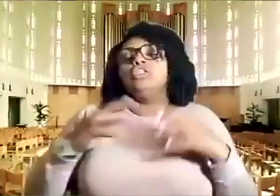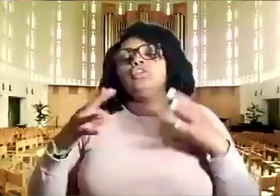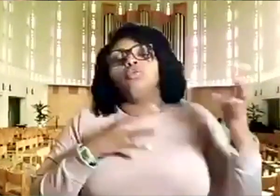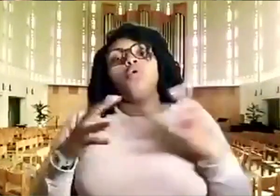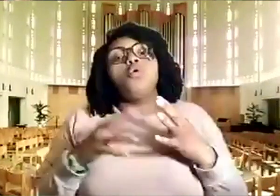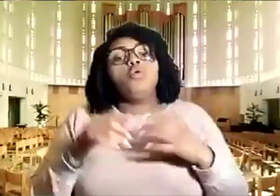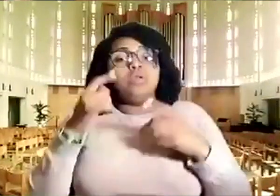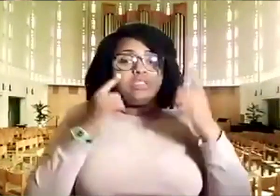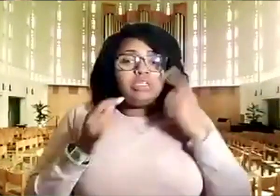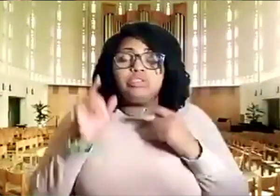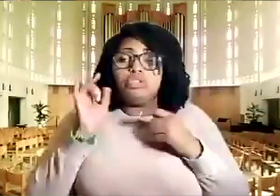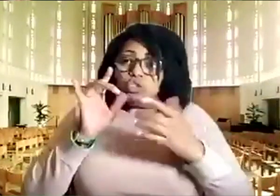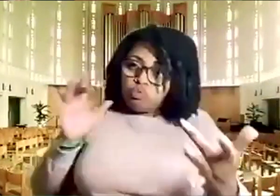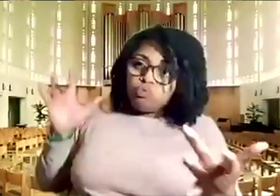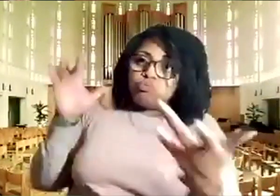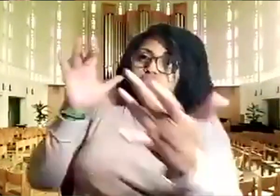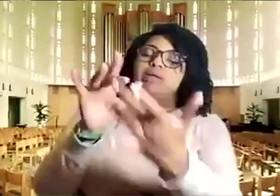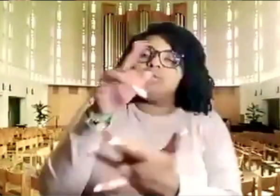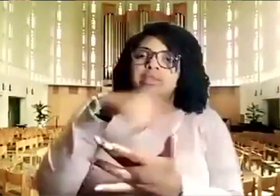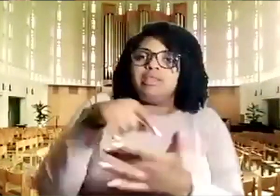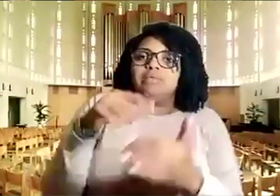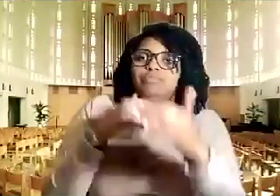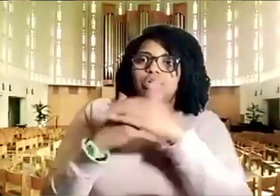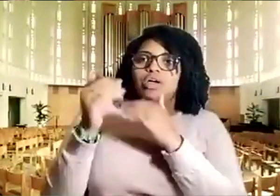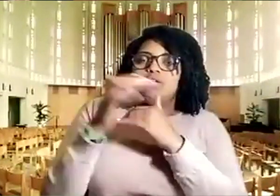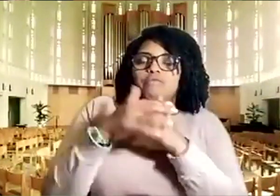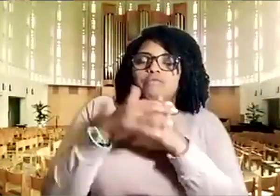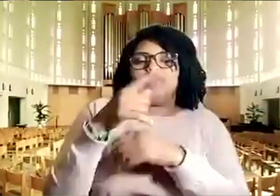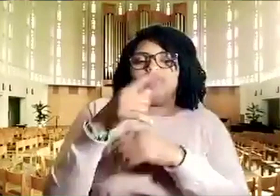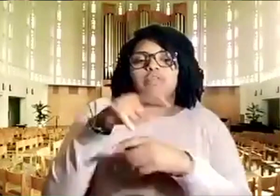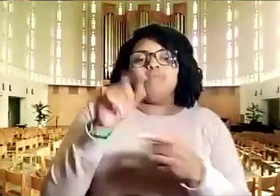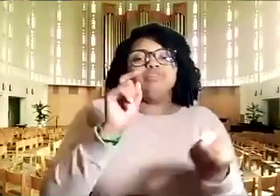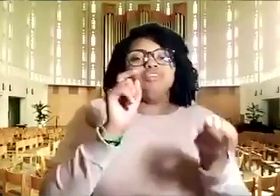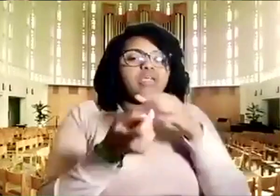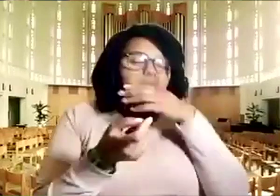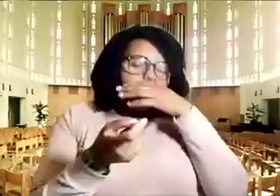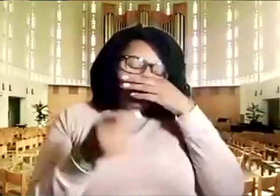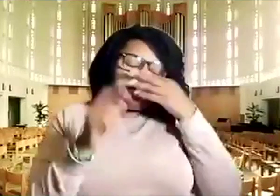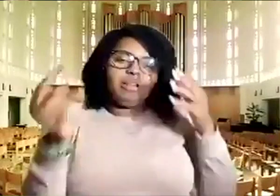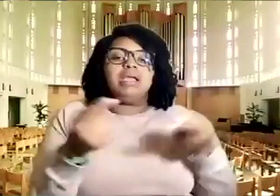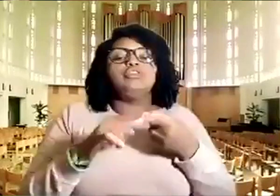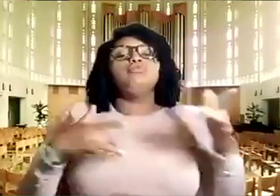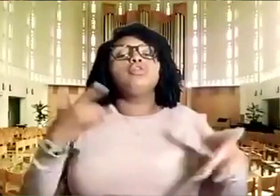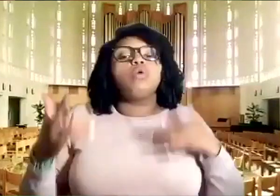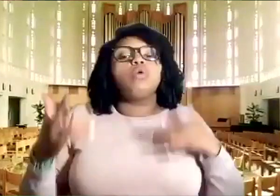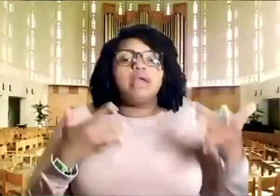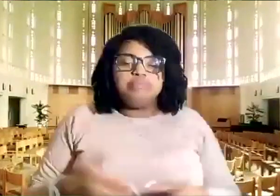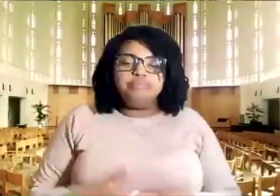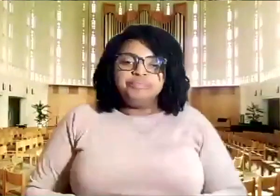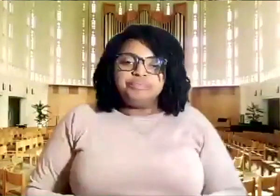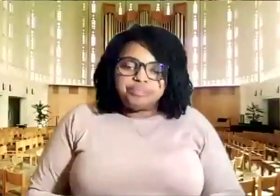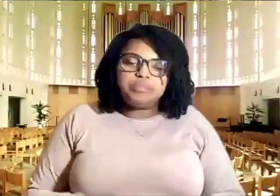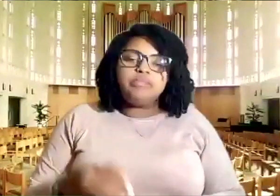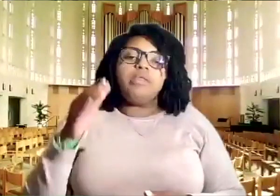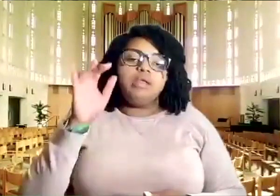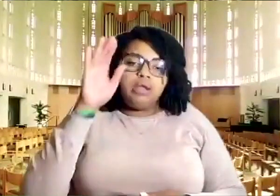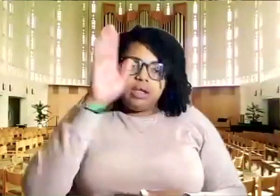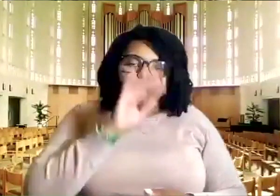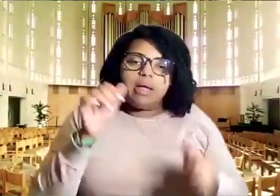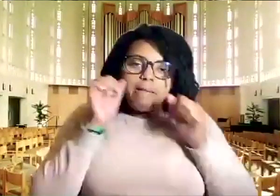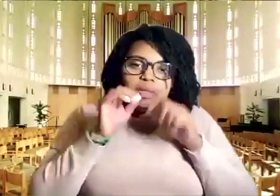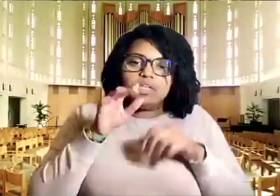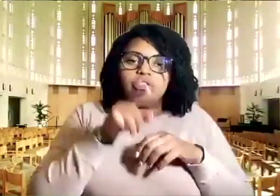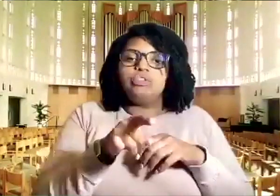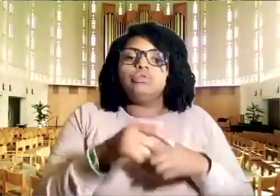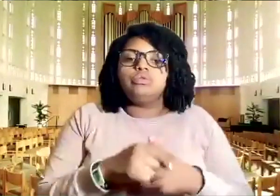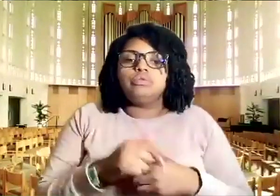to comfort them and turn their pain into joy. And may God bless you